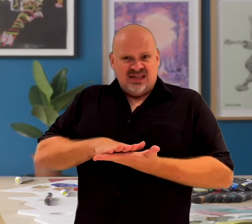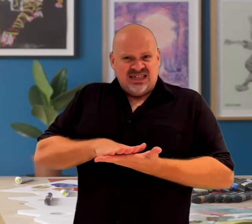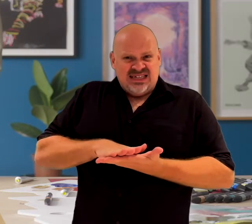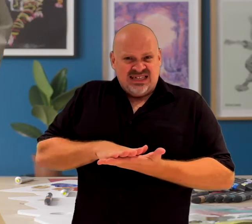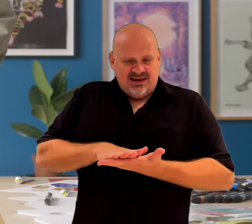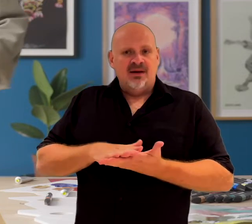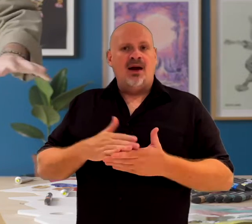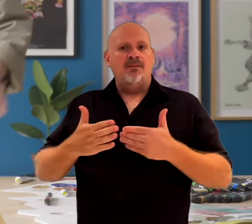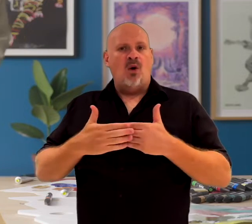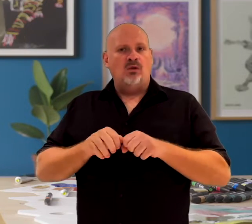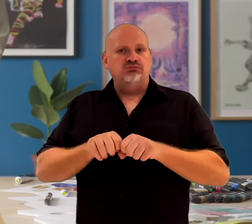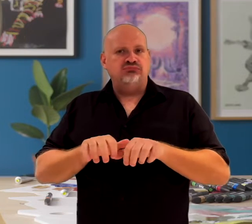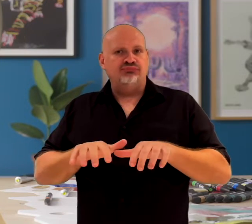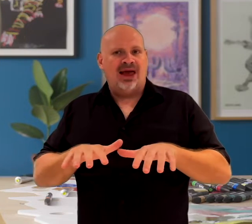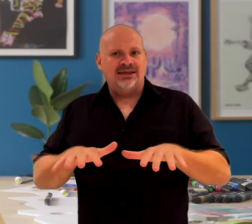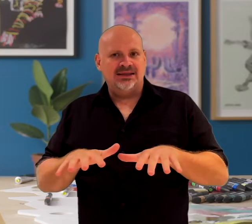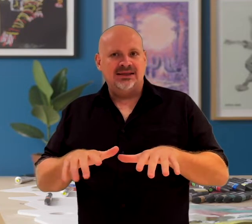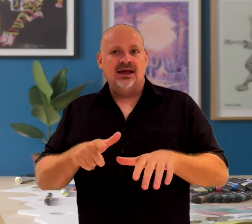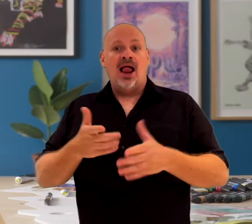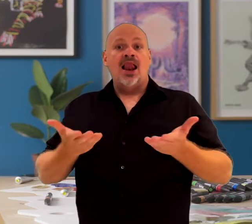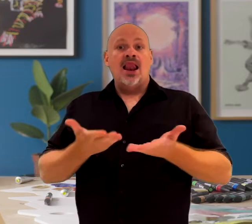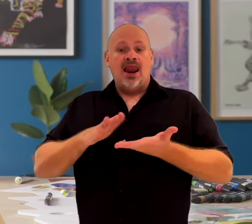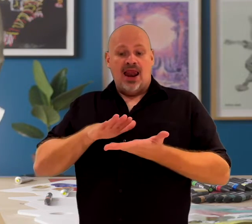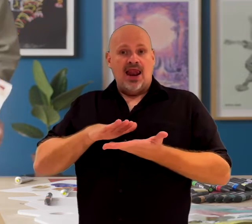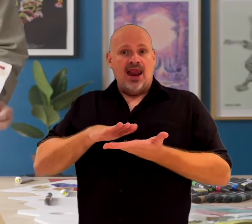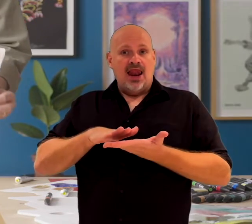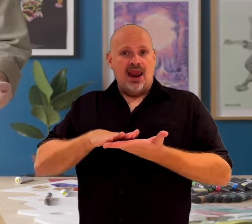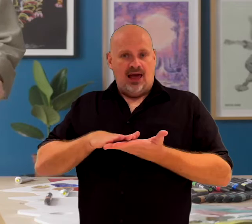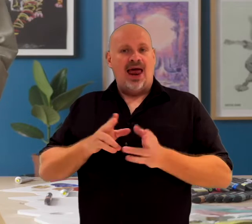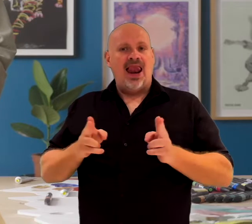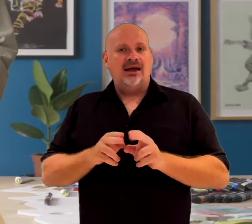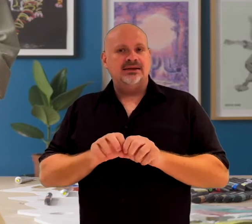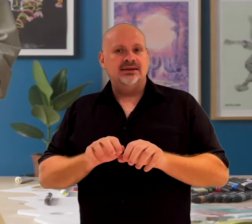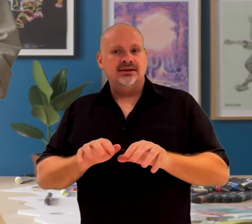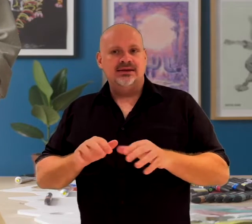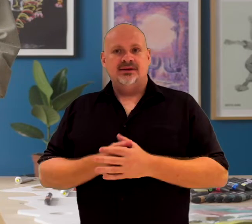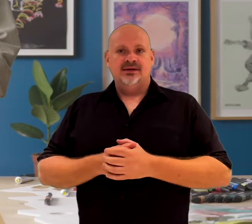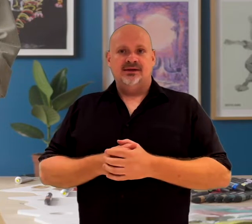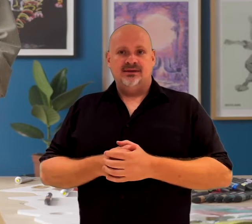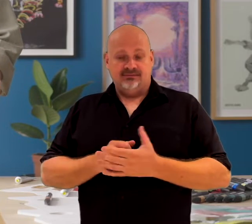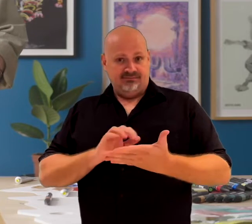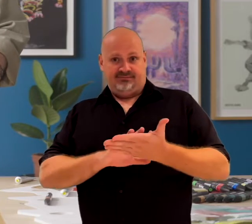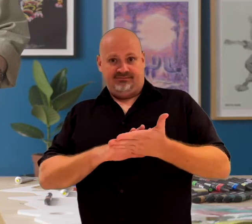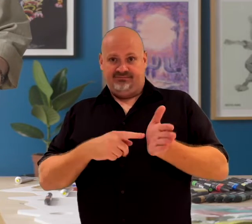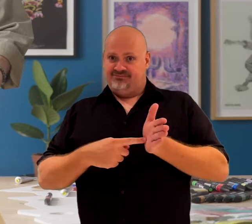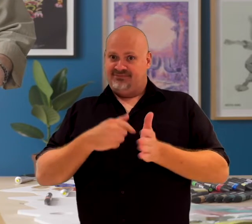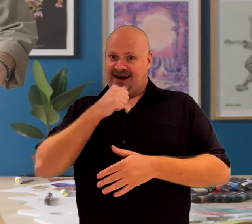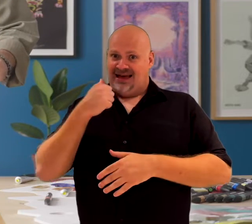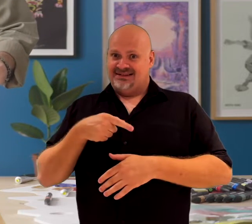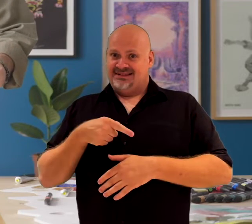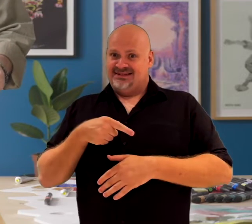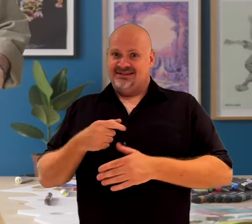and then it spreads the paint more. If you press lightly, then you pick up less. And that's a really nice mark. You can